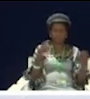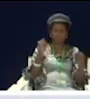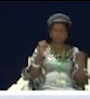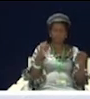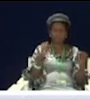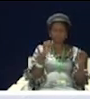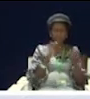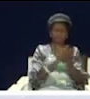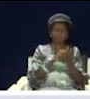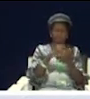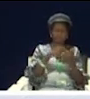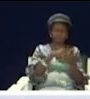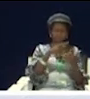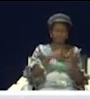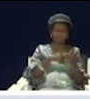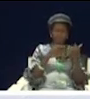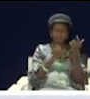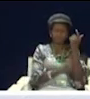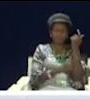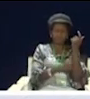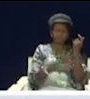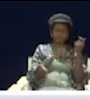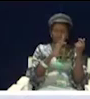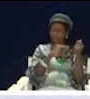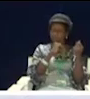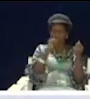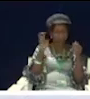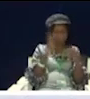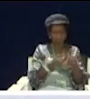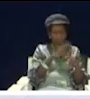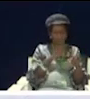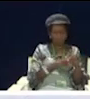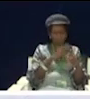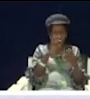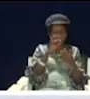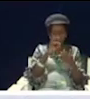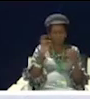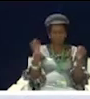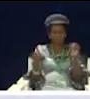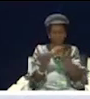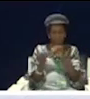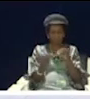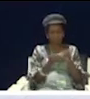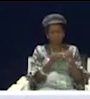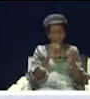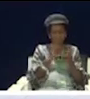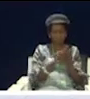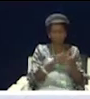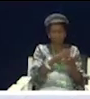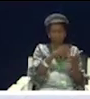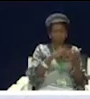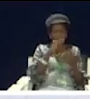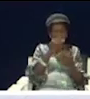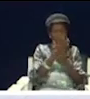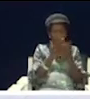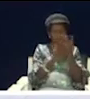this cannot be mathematically calculated, that this is the hand of